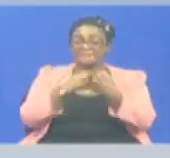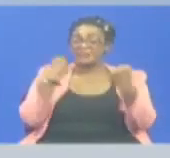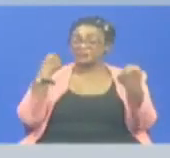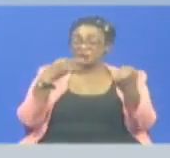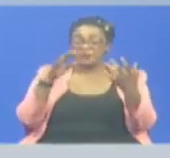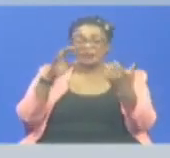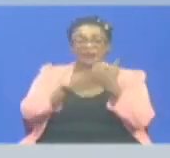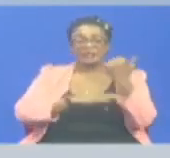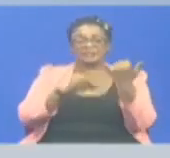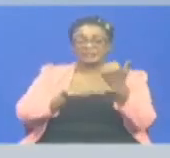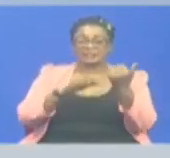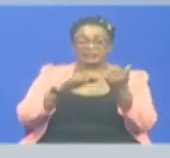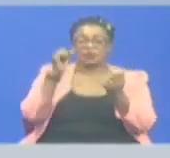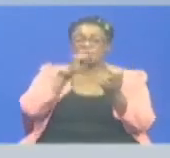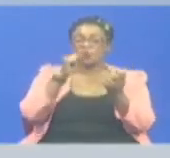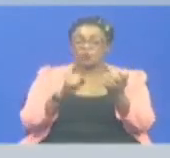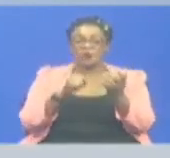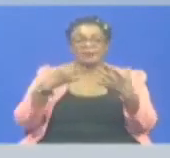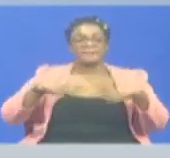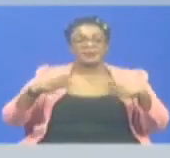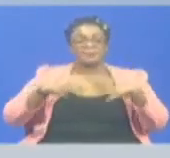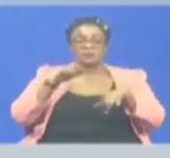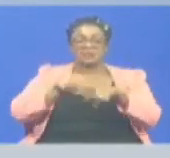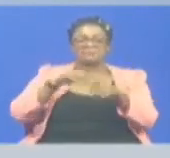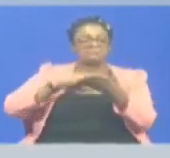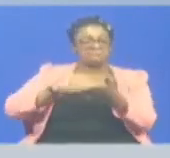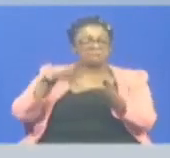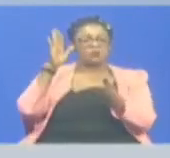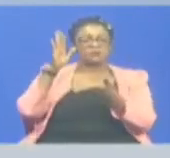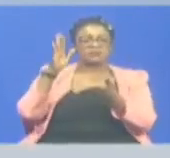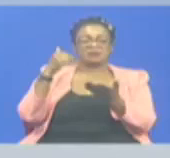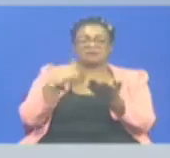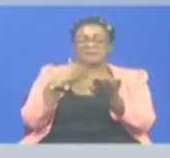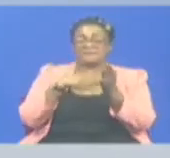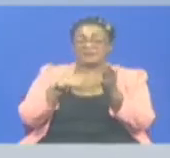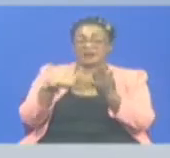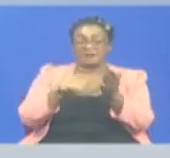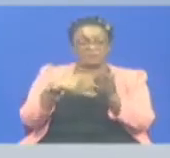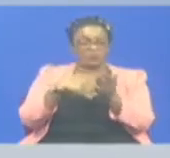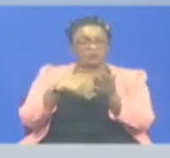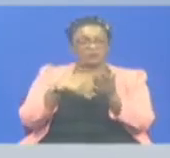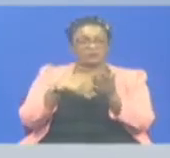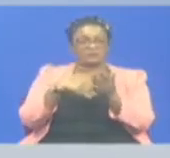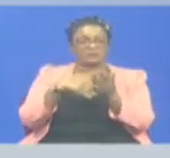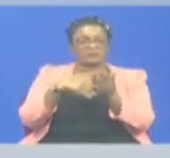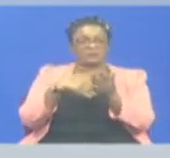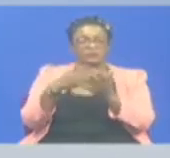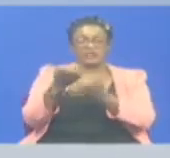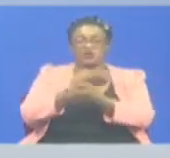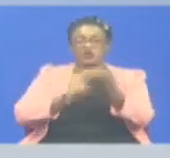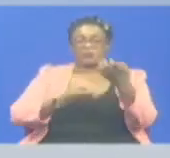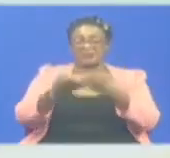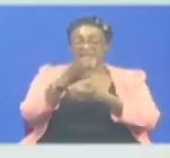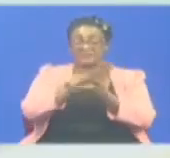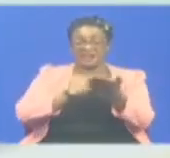senior citizens at a time when most have been rendered vulnerable to the unfavorable economic environment.